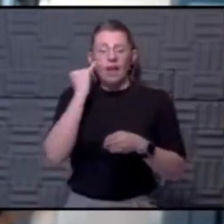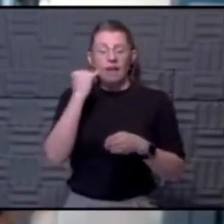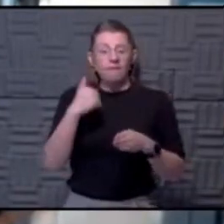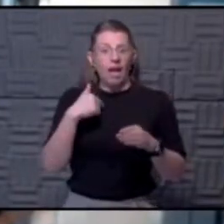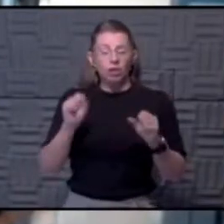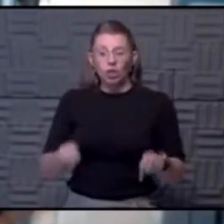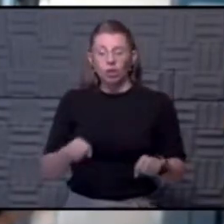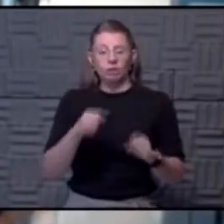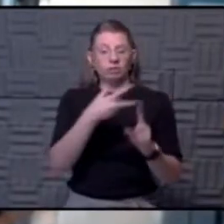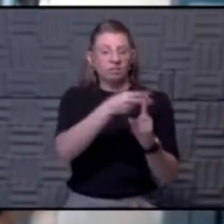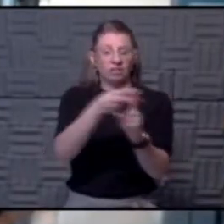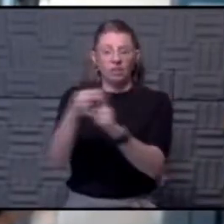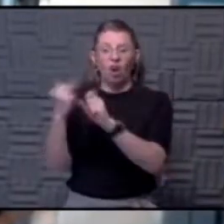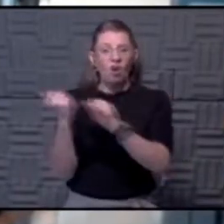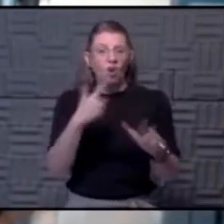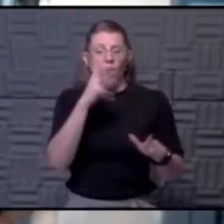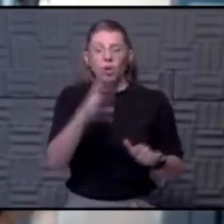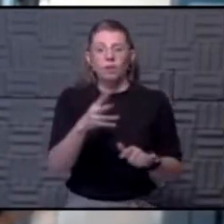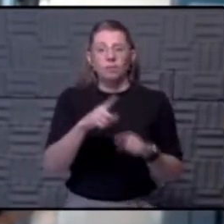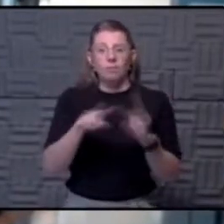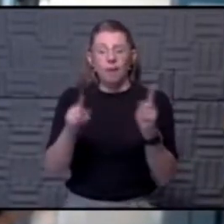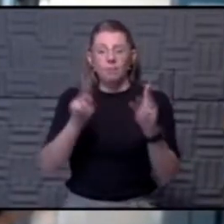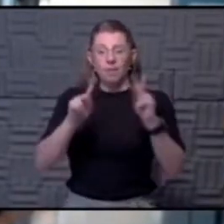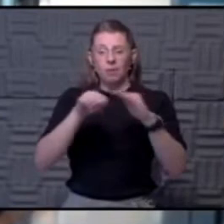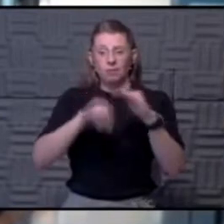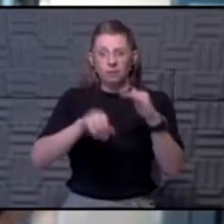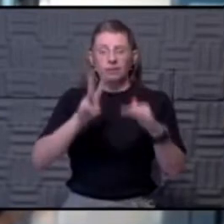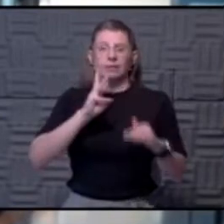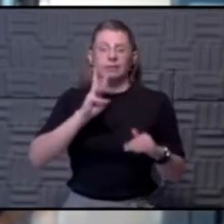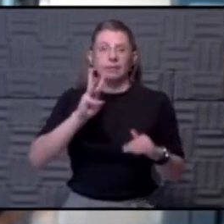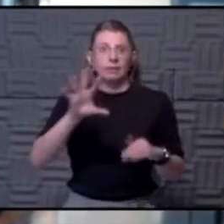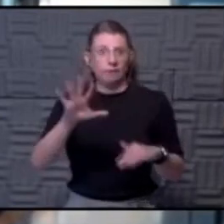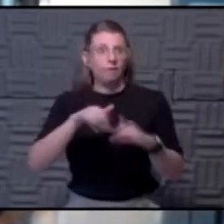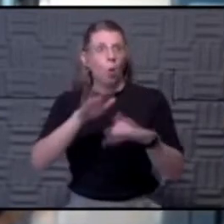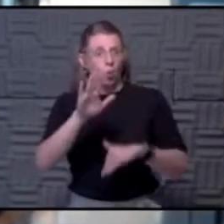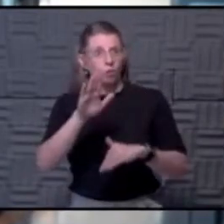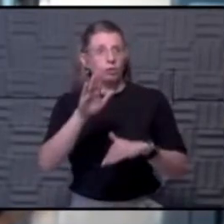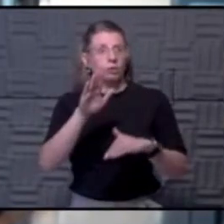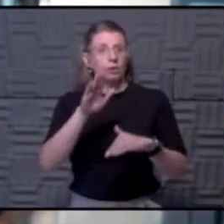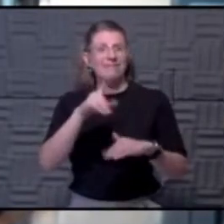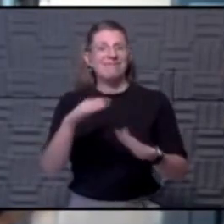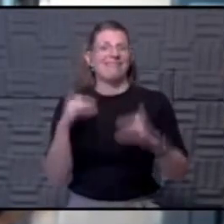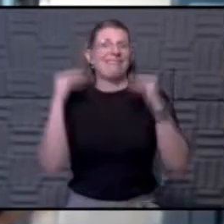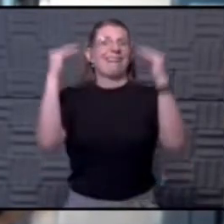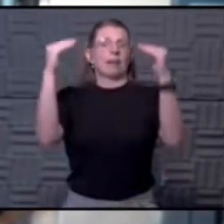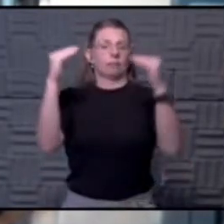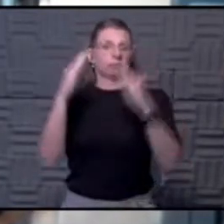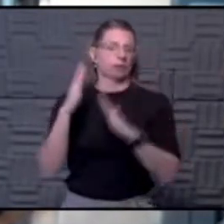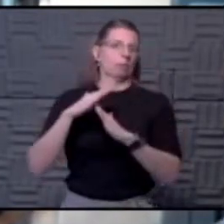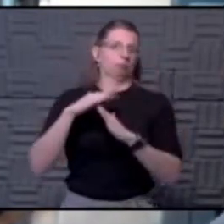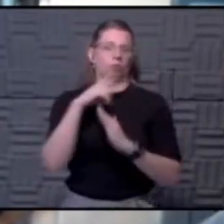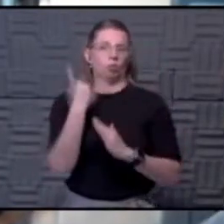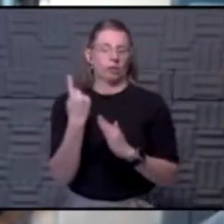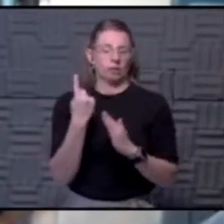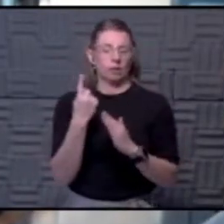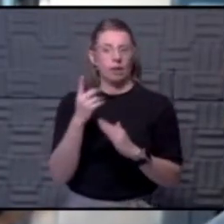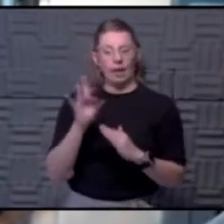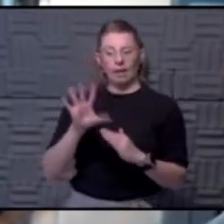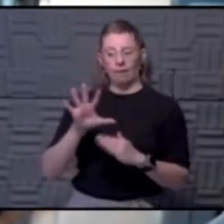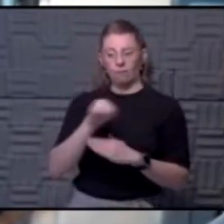could, particularly those people that are under the age of 60, because we've already gotten the 65 and olders who are the highest risks.